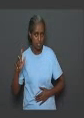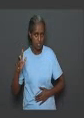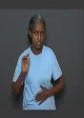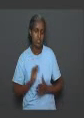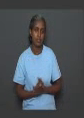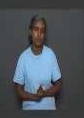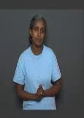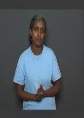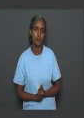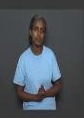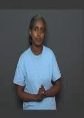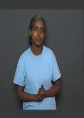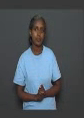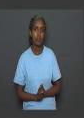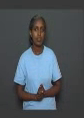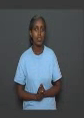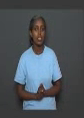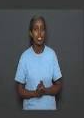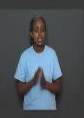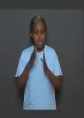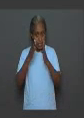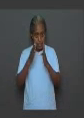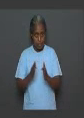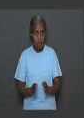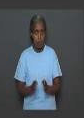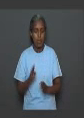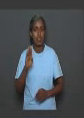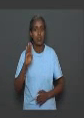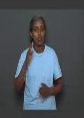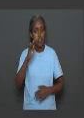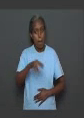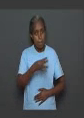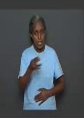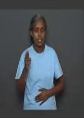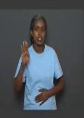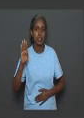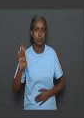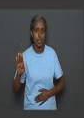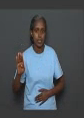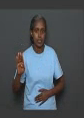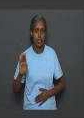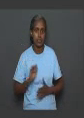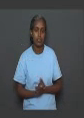13. The determinant of matrix B